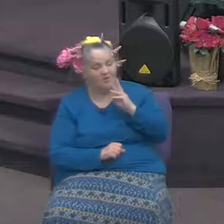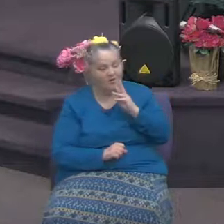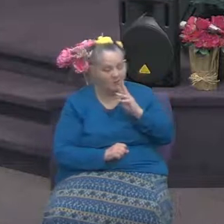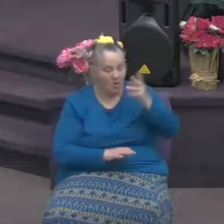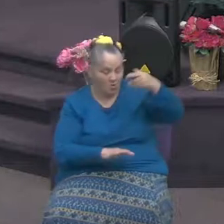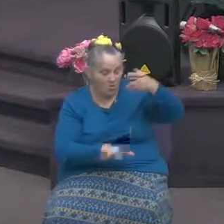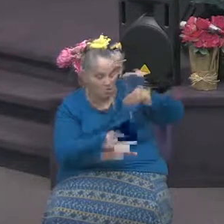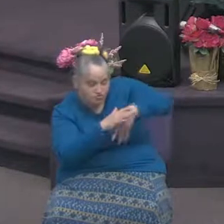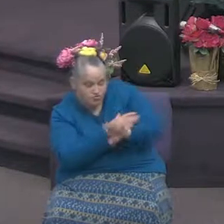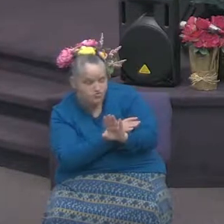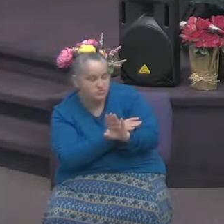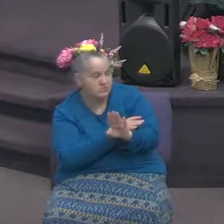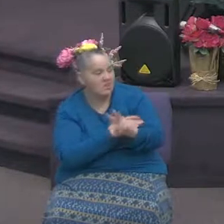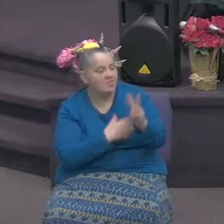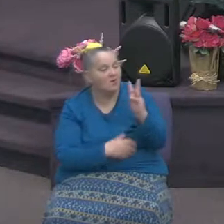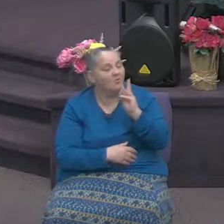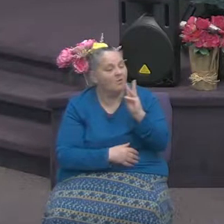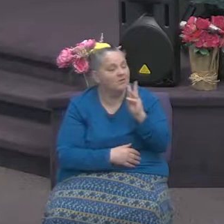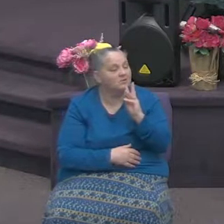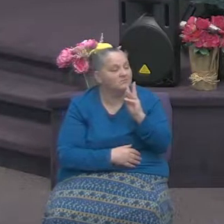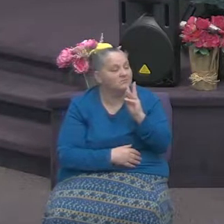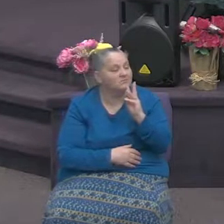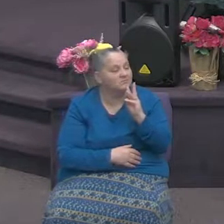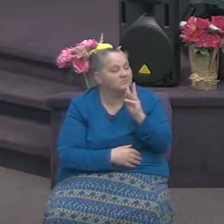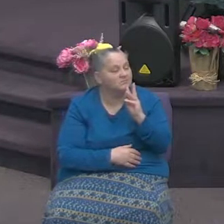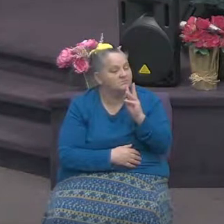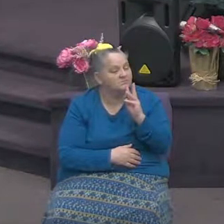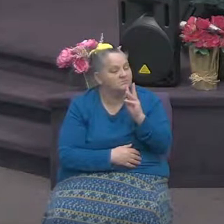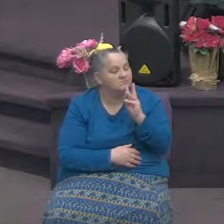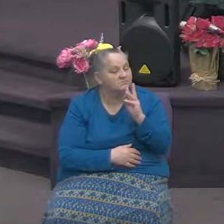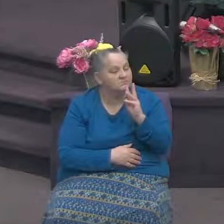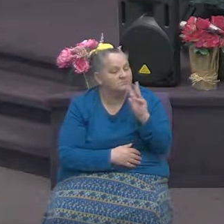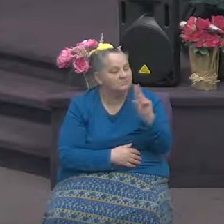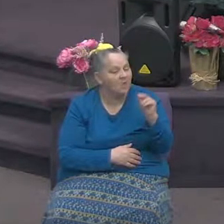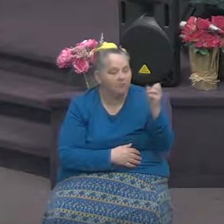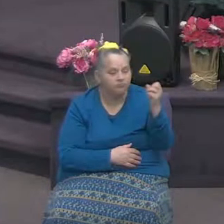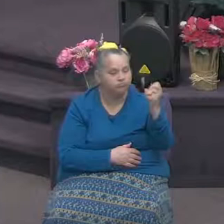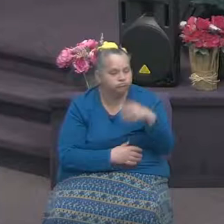going through and in the water.